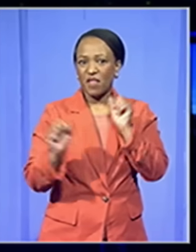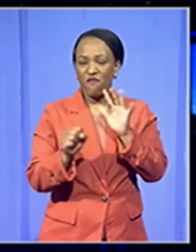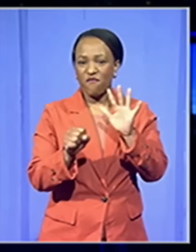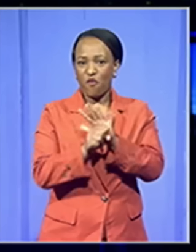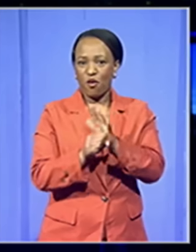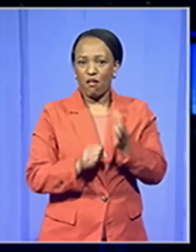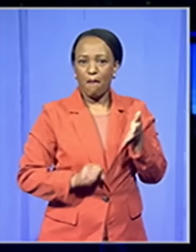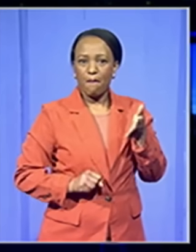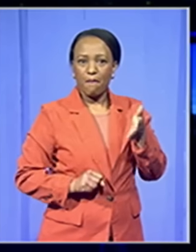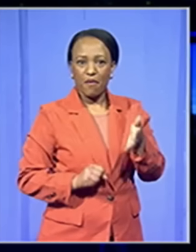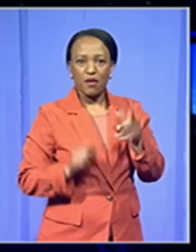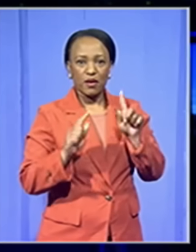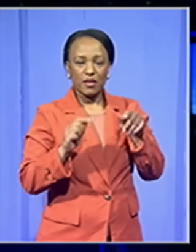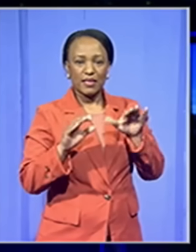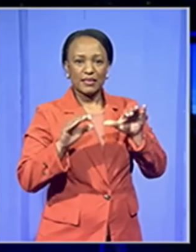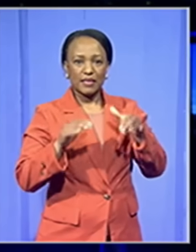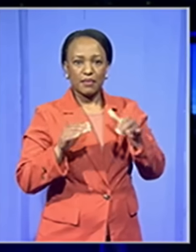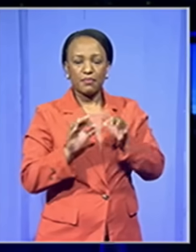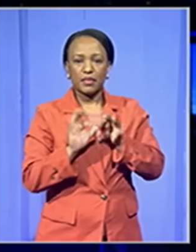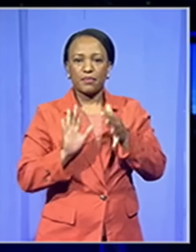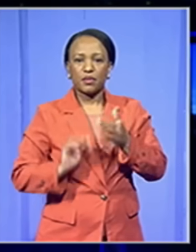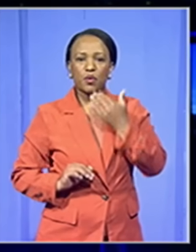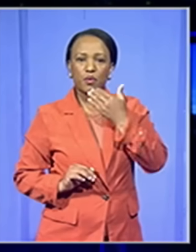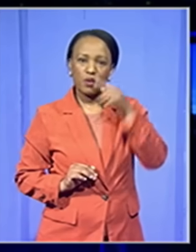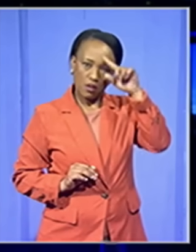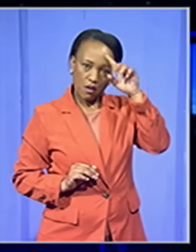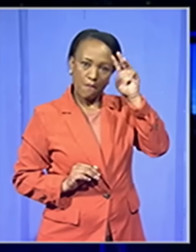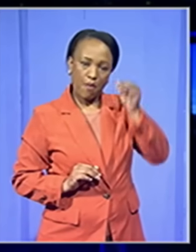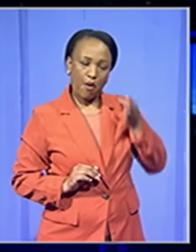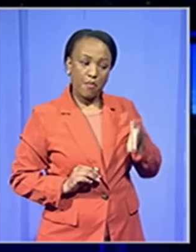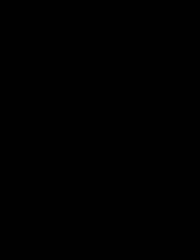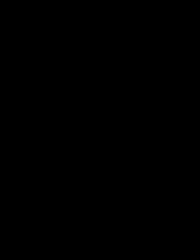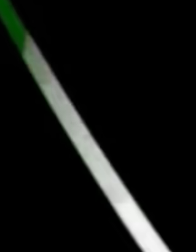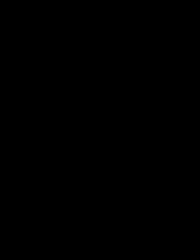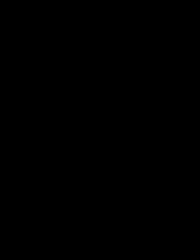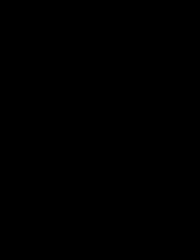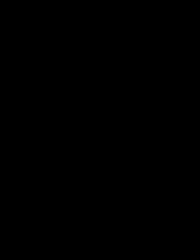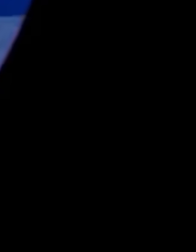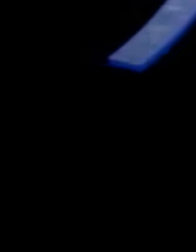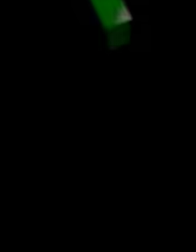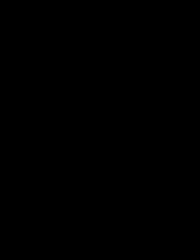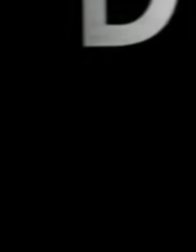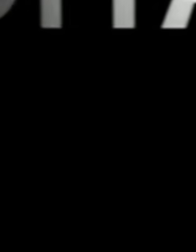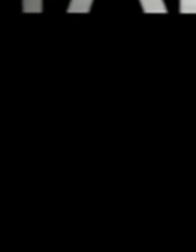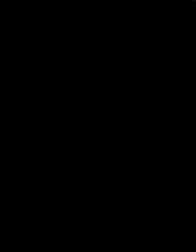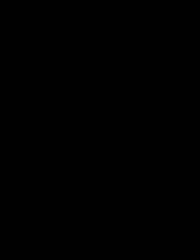boqhetseke le moifo o kgabane puong ya matsoho ka jeno ke tsamaya le Mphotini.